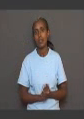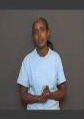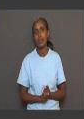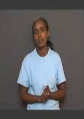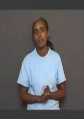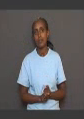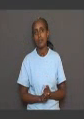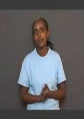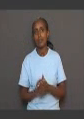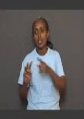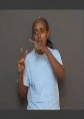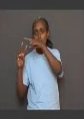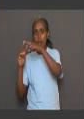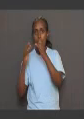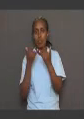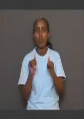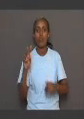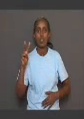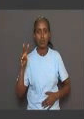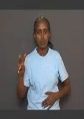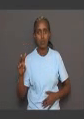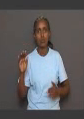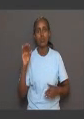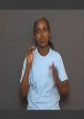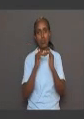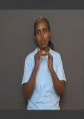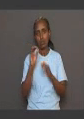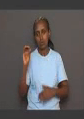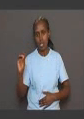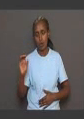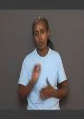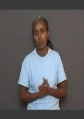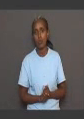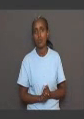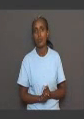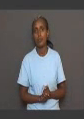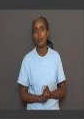1. Of pi over 2 is 0.